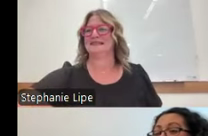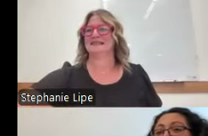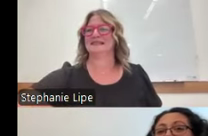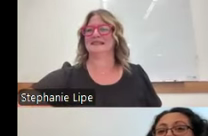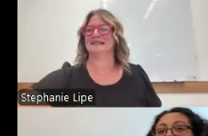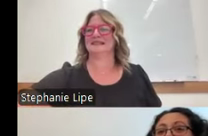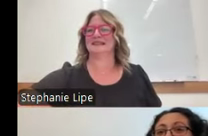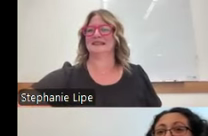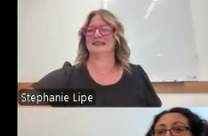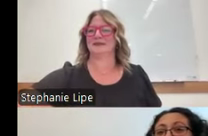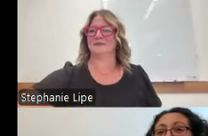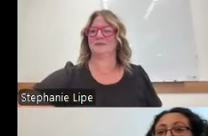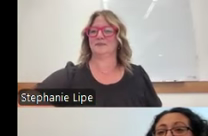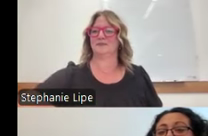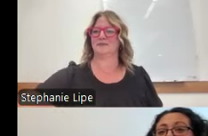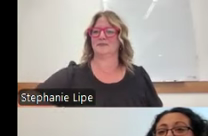please.